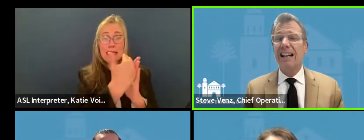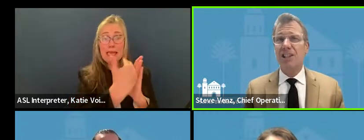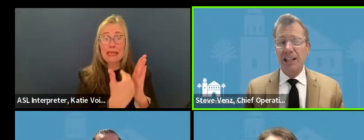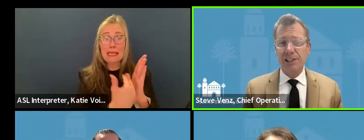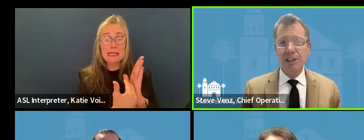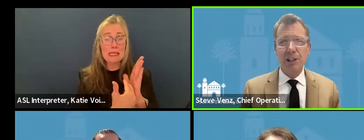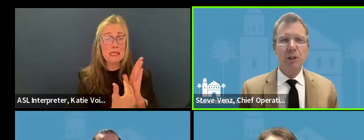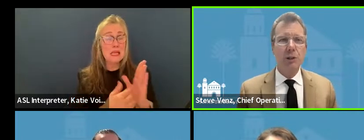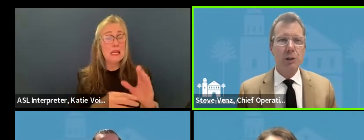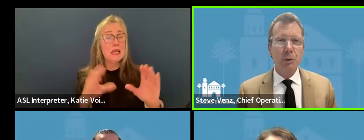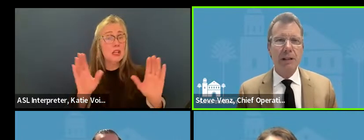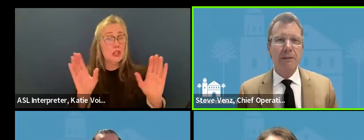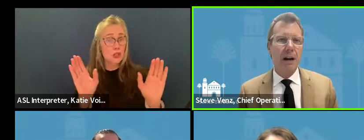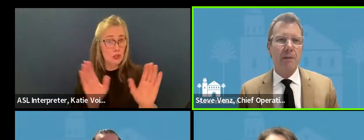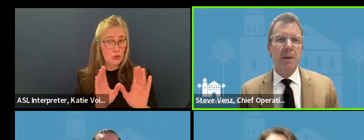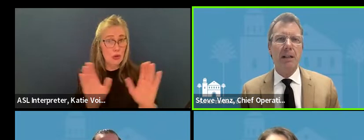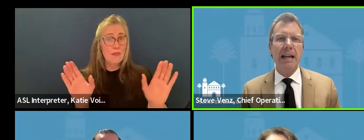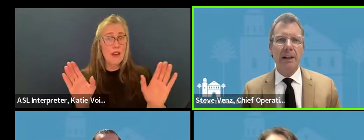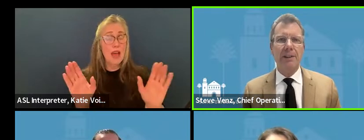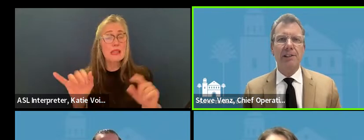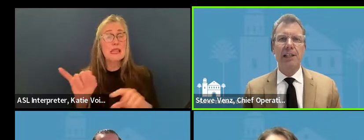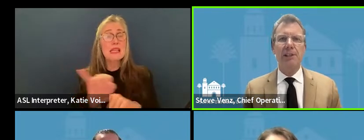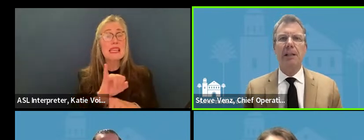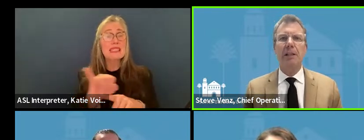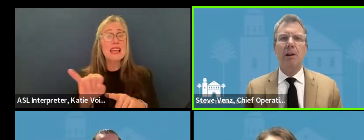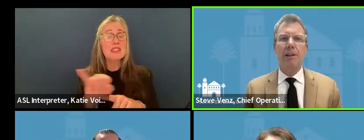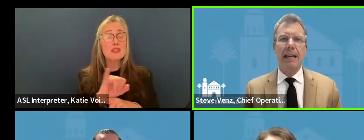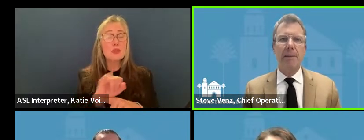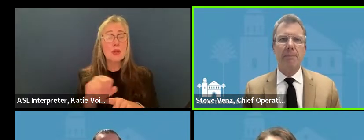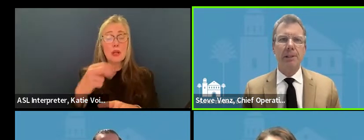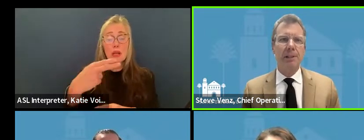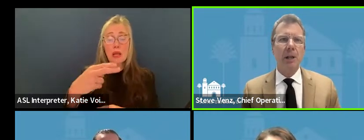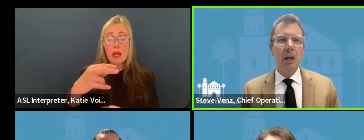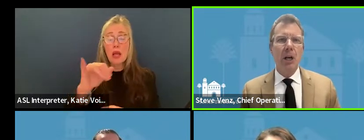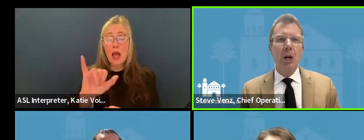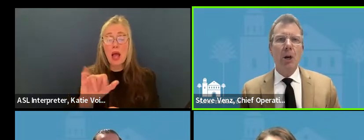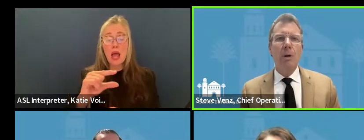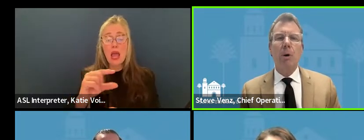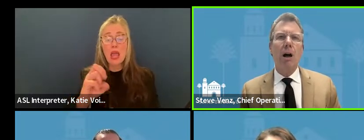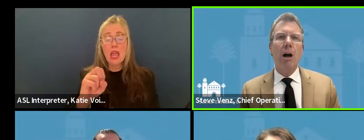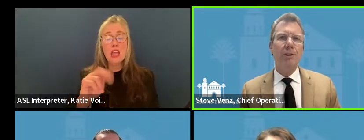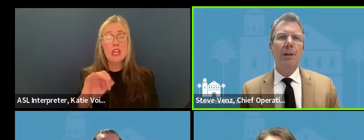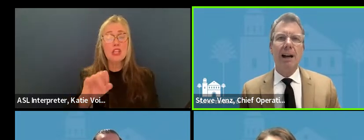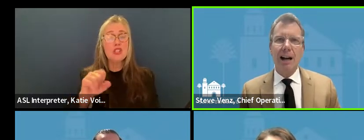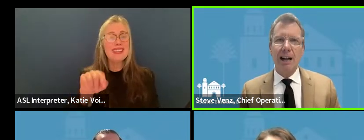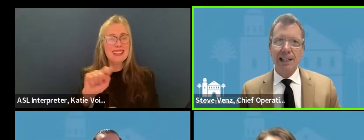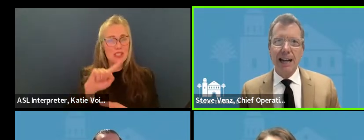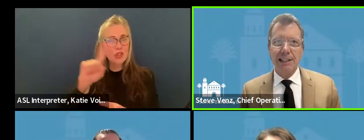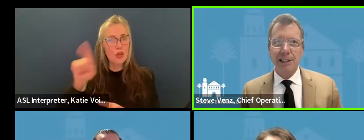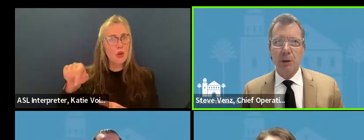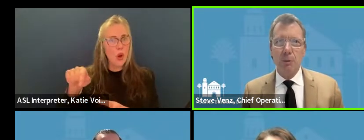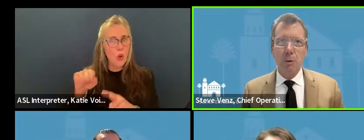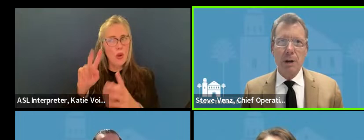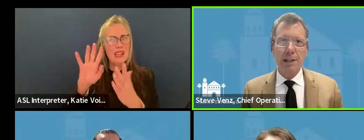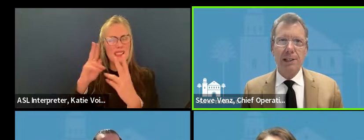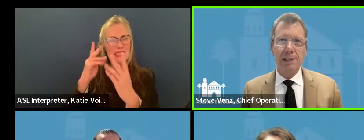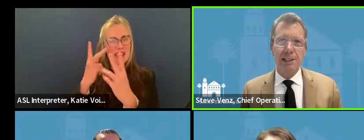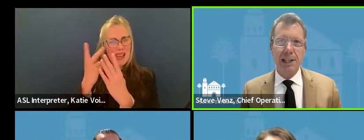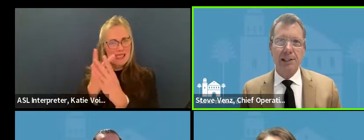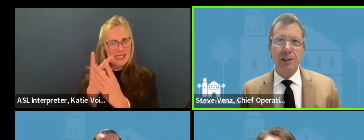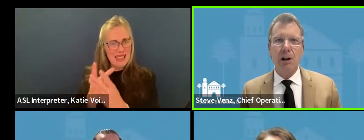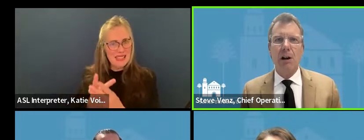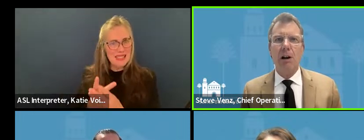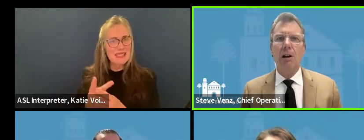industrial hygienists to do an environmental health assessment on the campus. We were also in contact